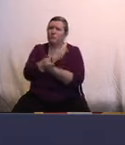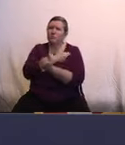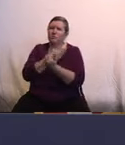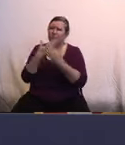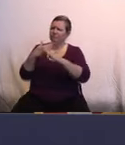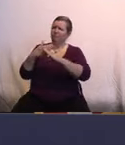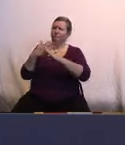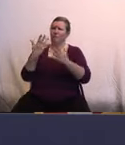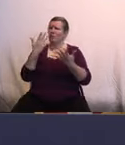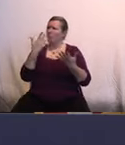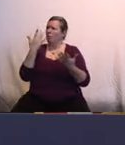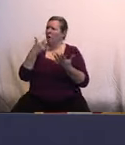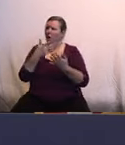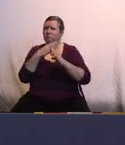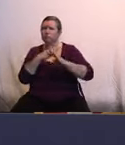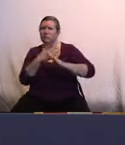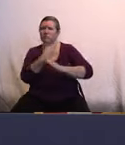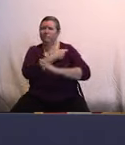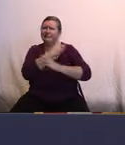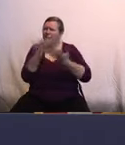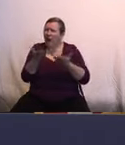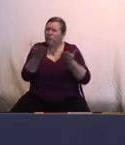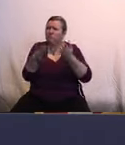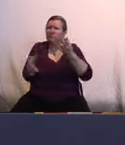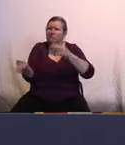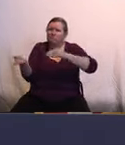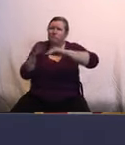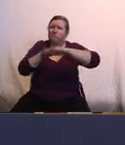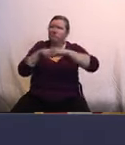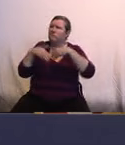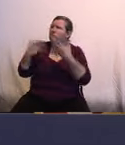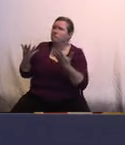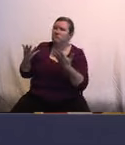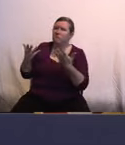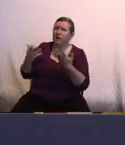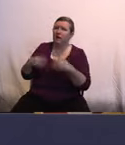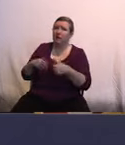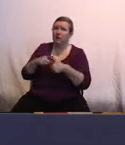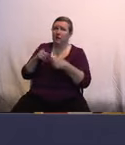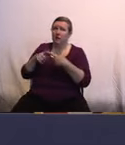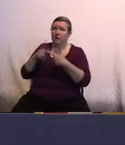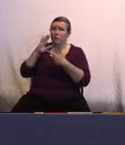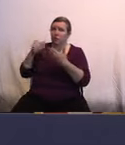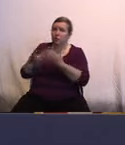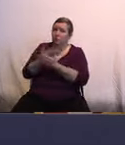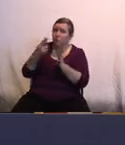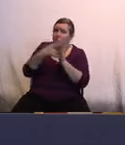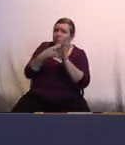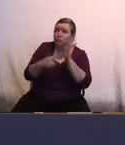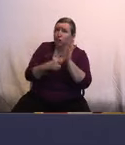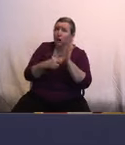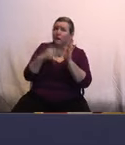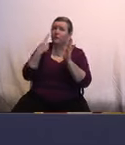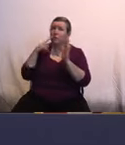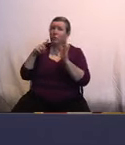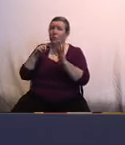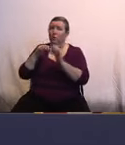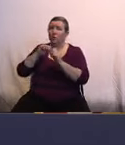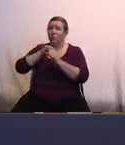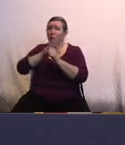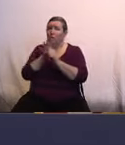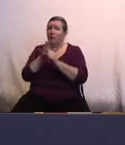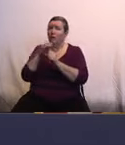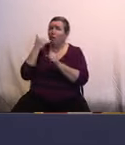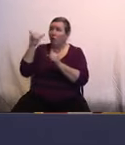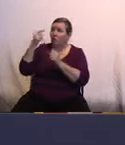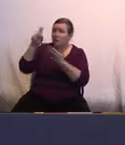that number in addition to what we have now? Are there plans to renew the contract for the state health department's COVID call center? When will the state start